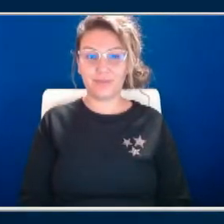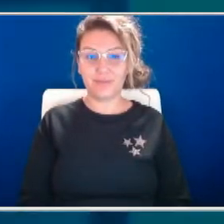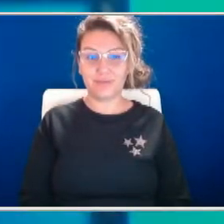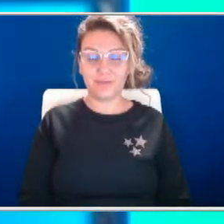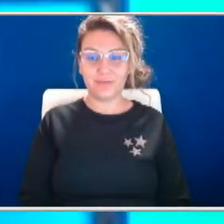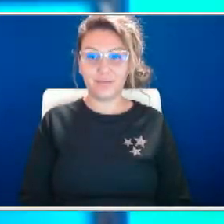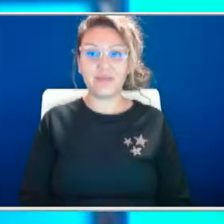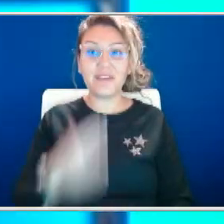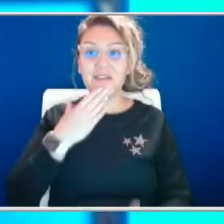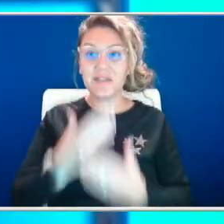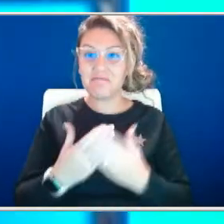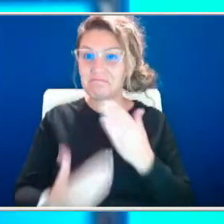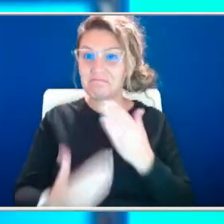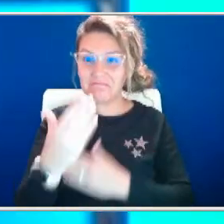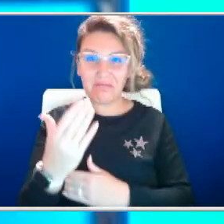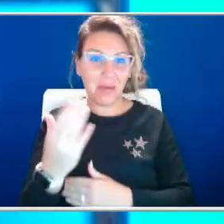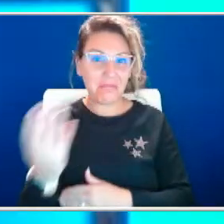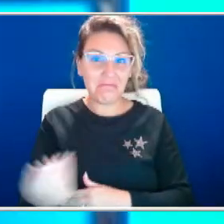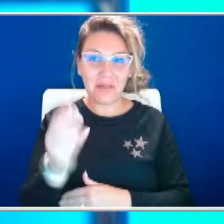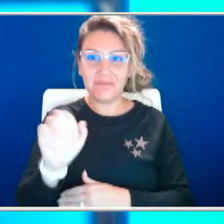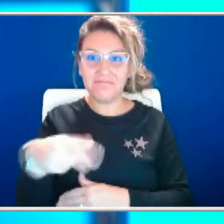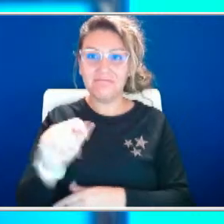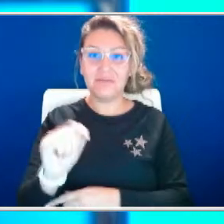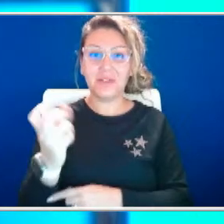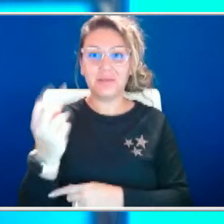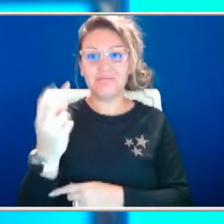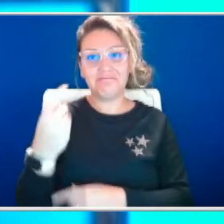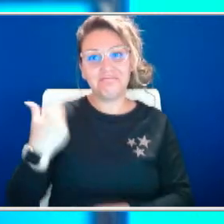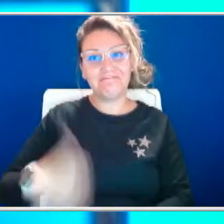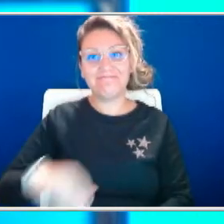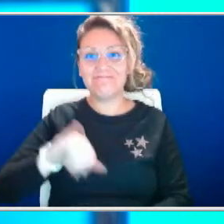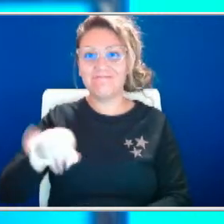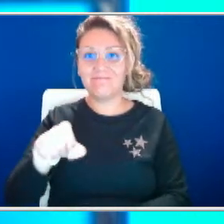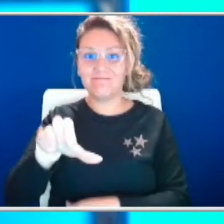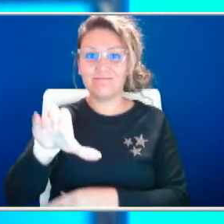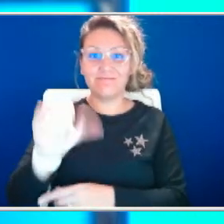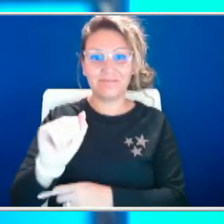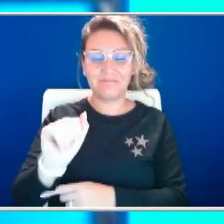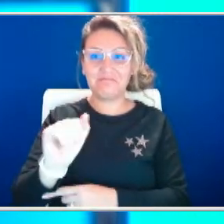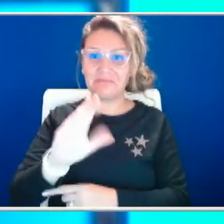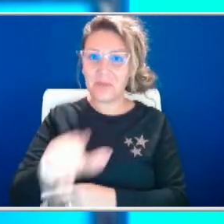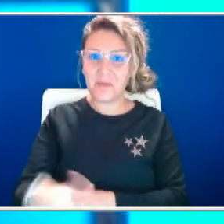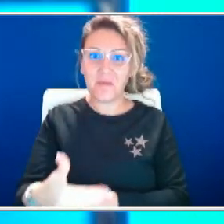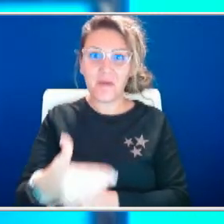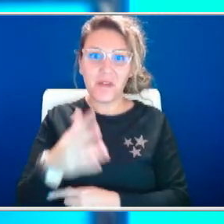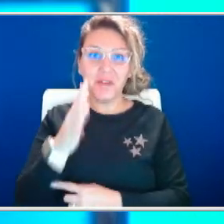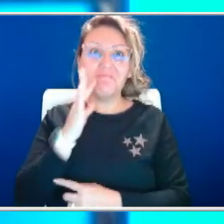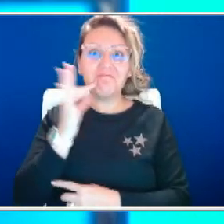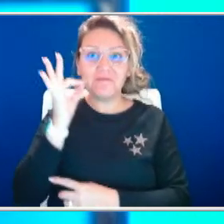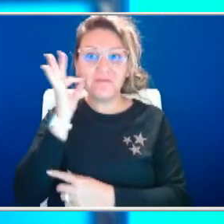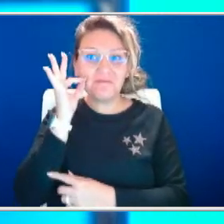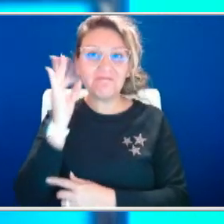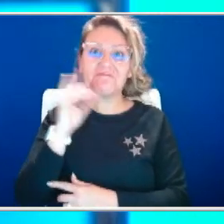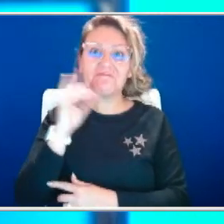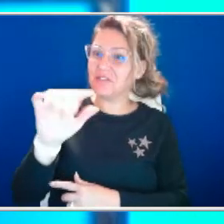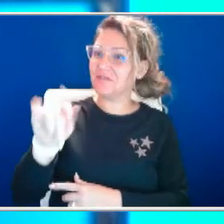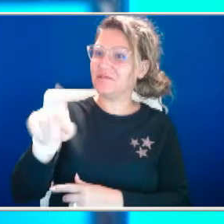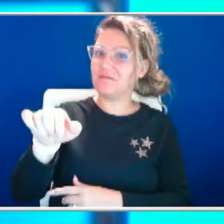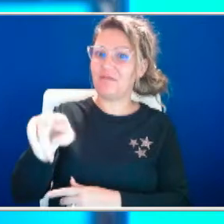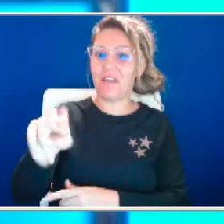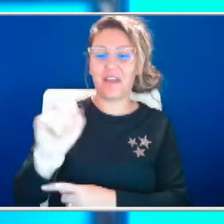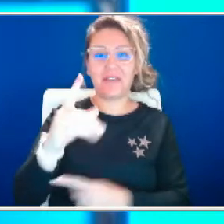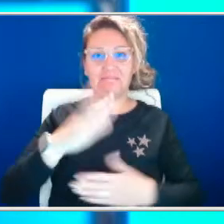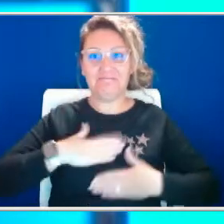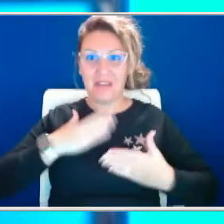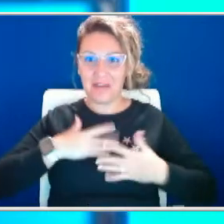Good morning. It is Monday, September 12th. I'm Jessica Lovell. Welcome in. Well, Chiefs fans certainly having a happy start to the week. And as we